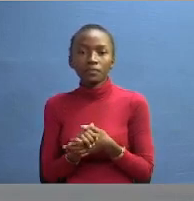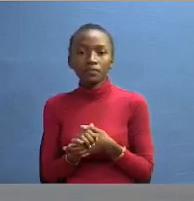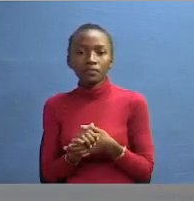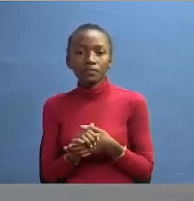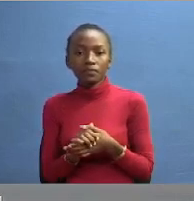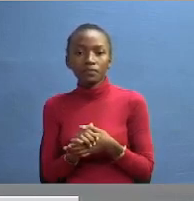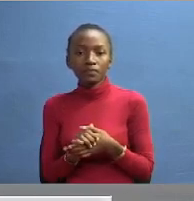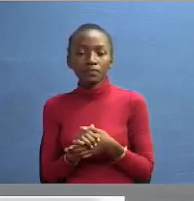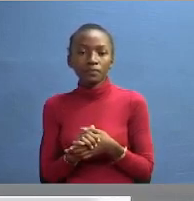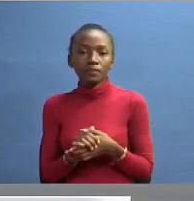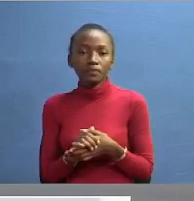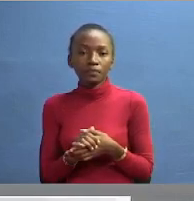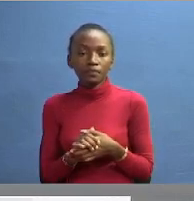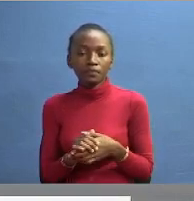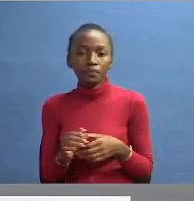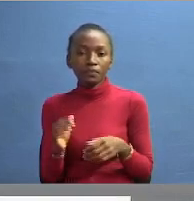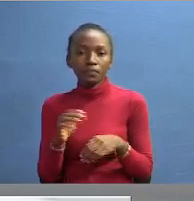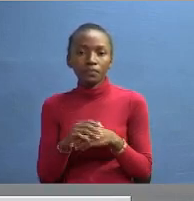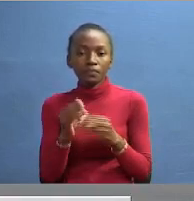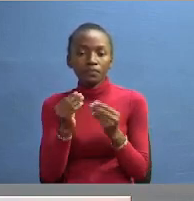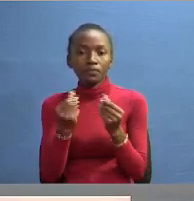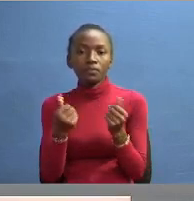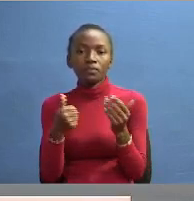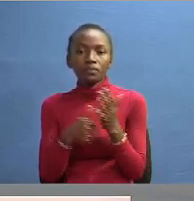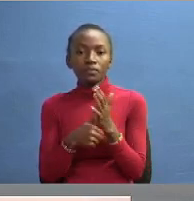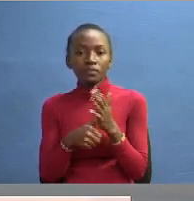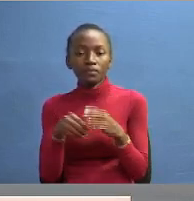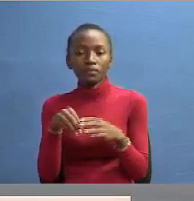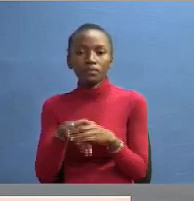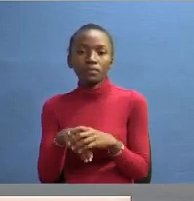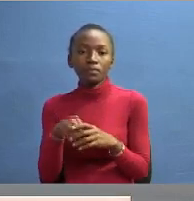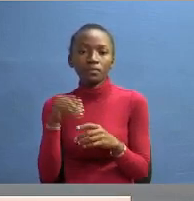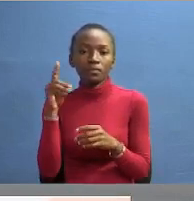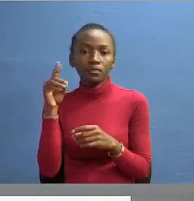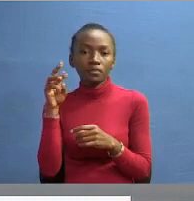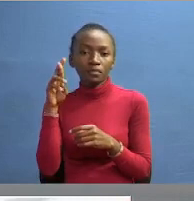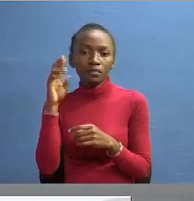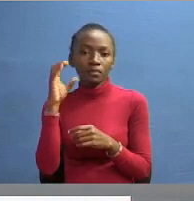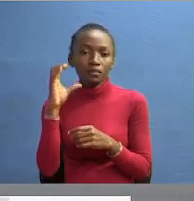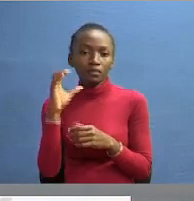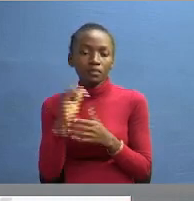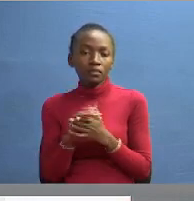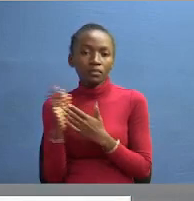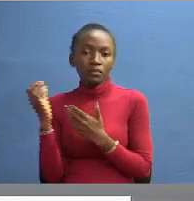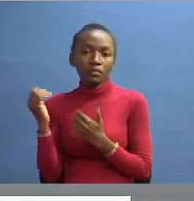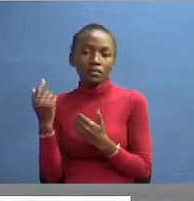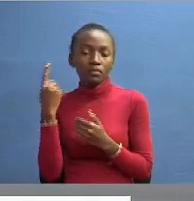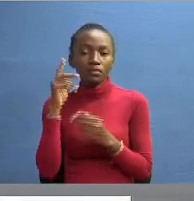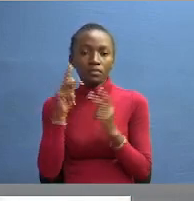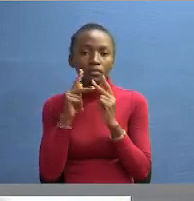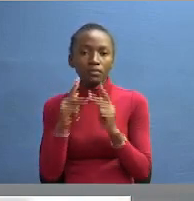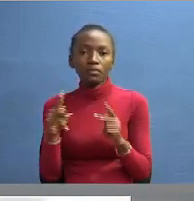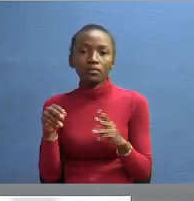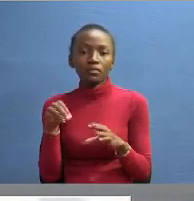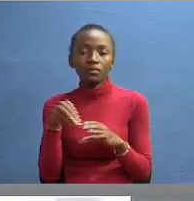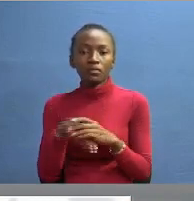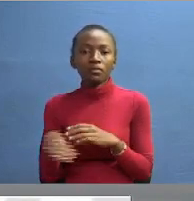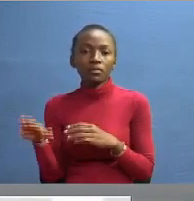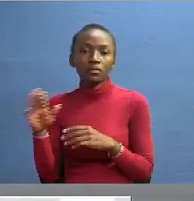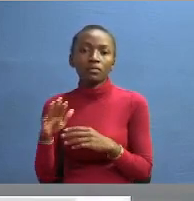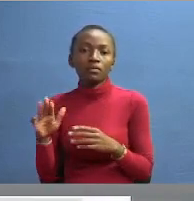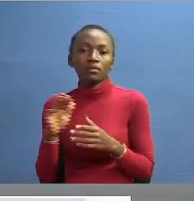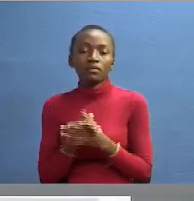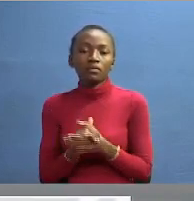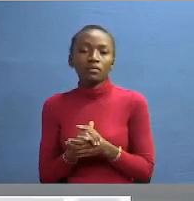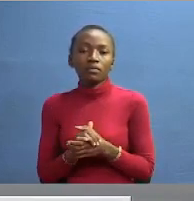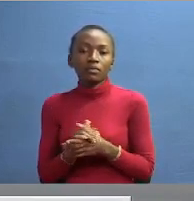the perennial conflicts in the Eastern DRC. And all we are hoping really that peace prevails in the region, which of course will also mean that we have